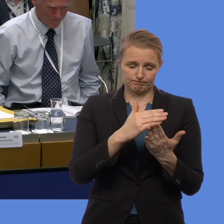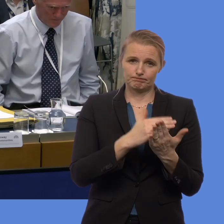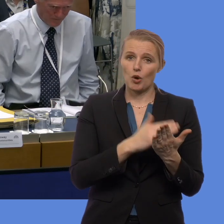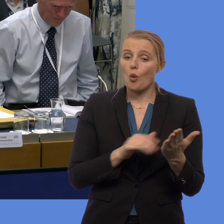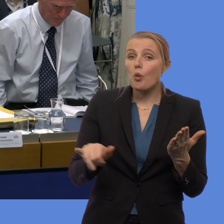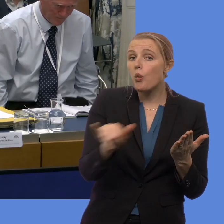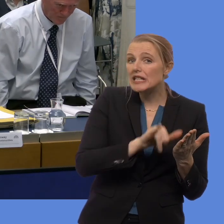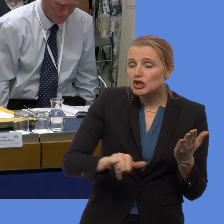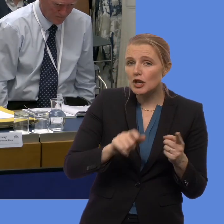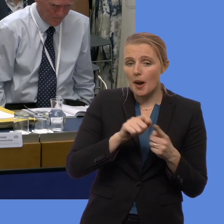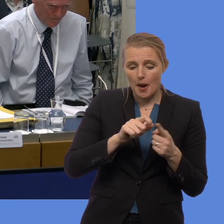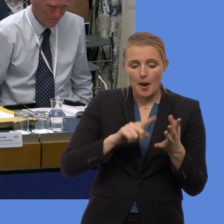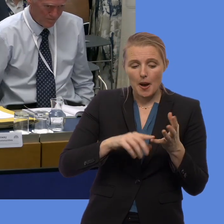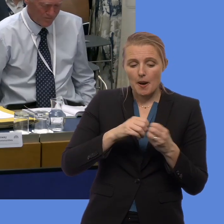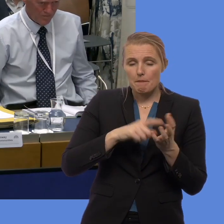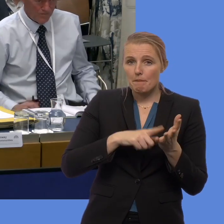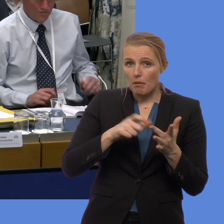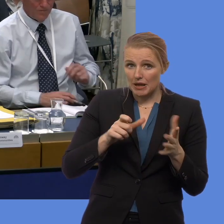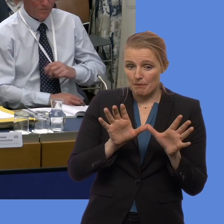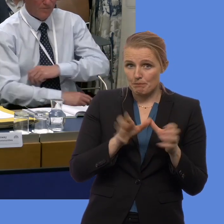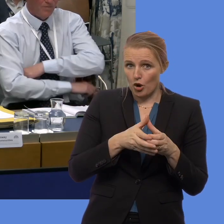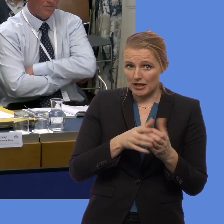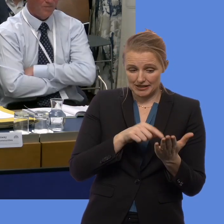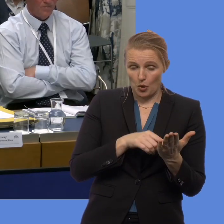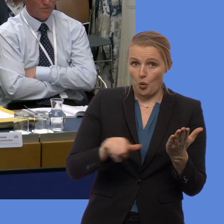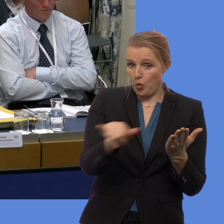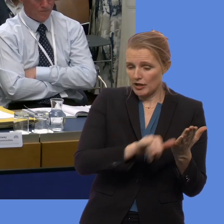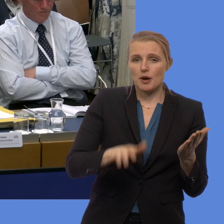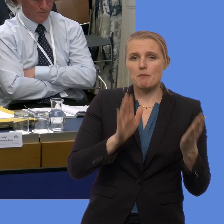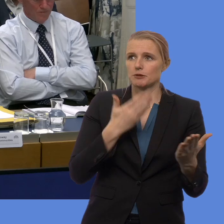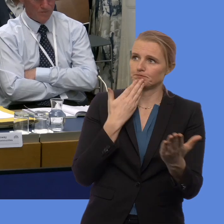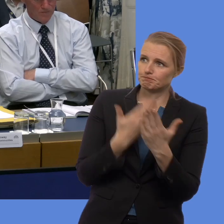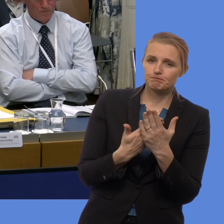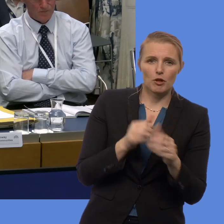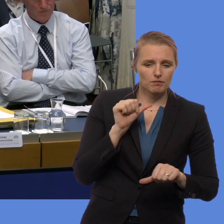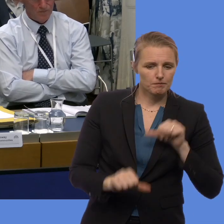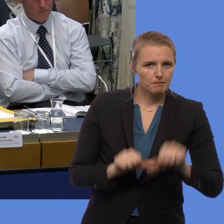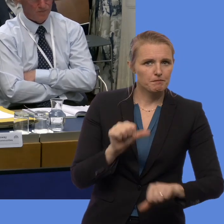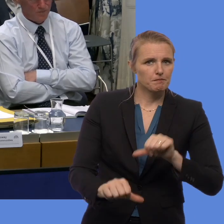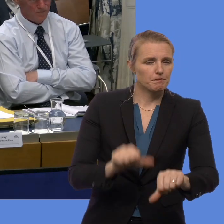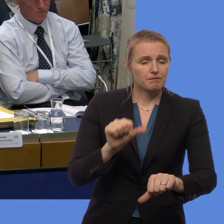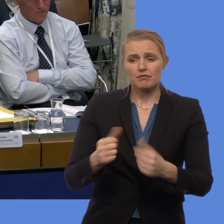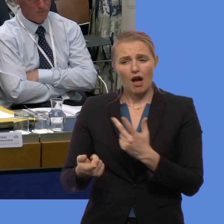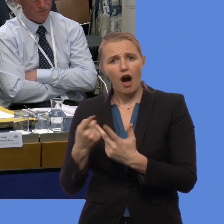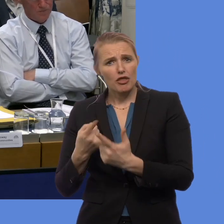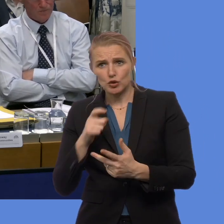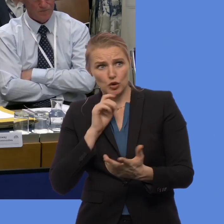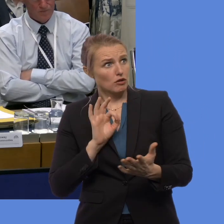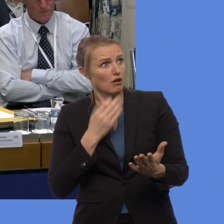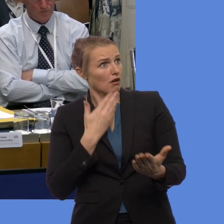that are required under statute to follow through this process. That doesn't mean that others can't, but they are the